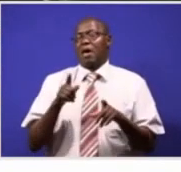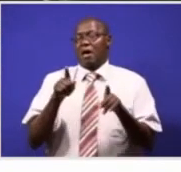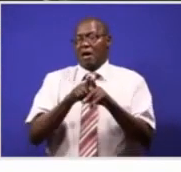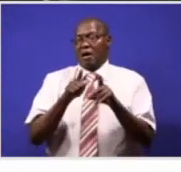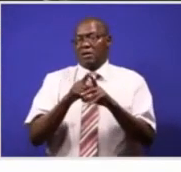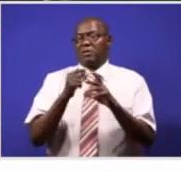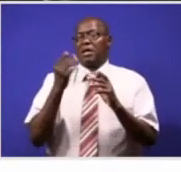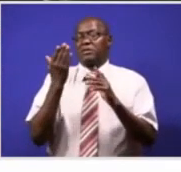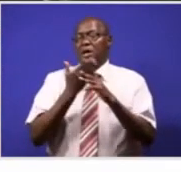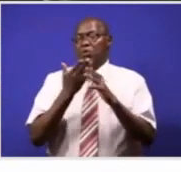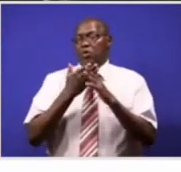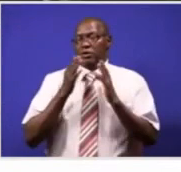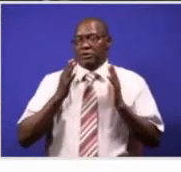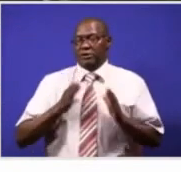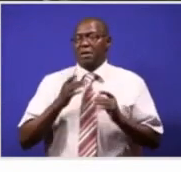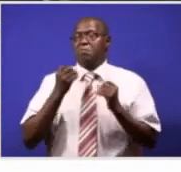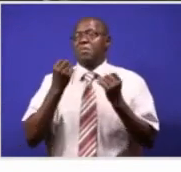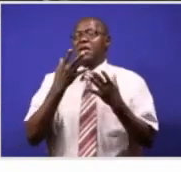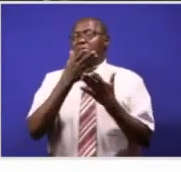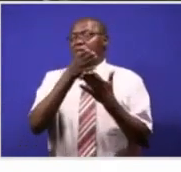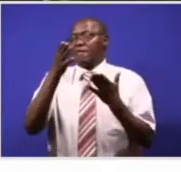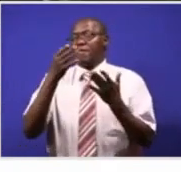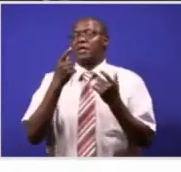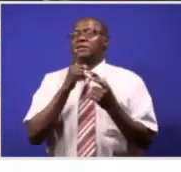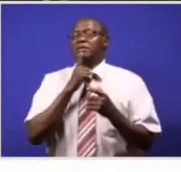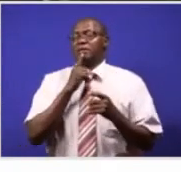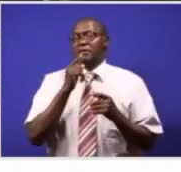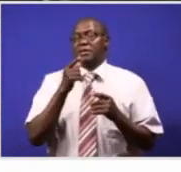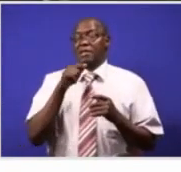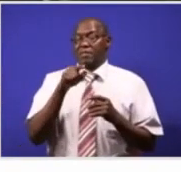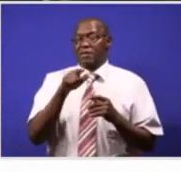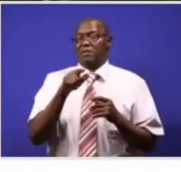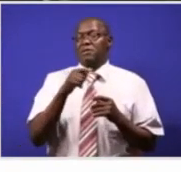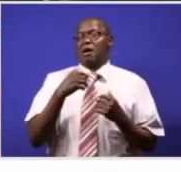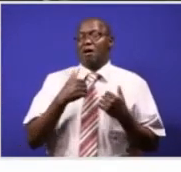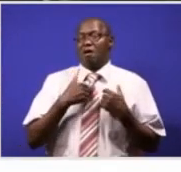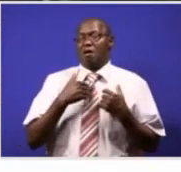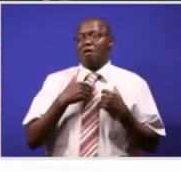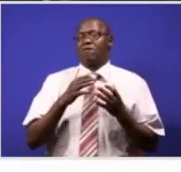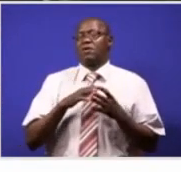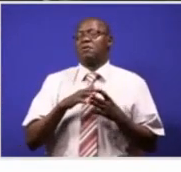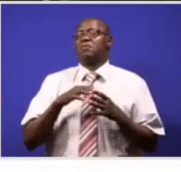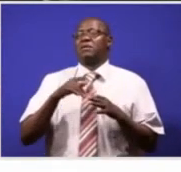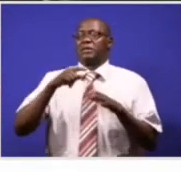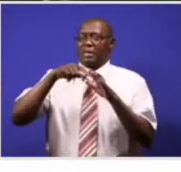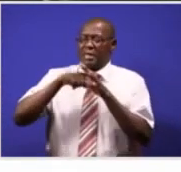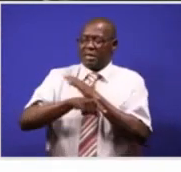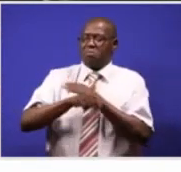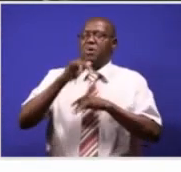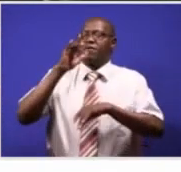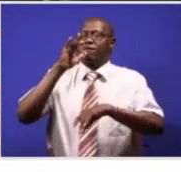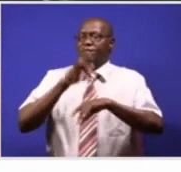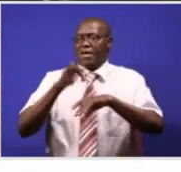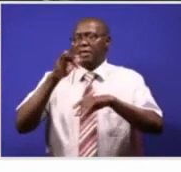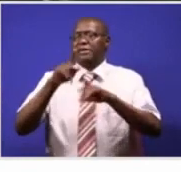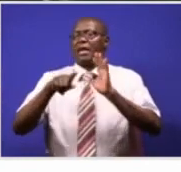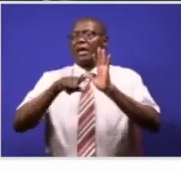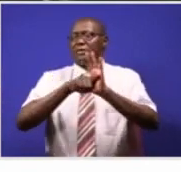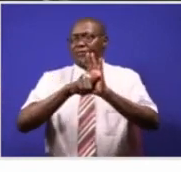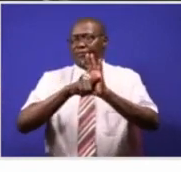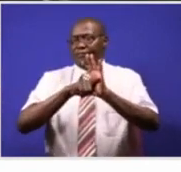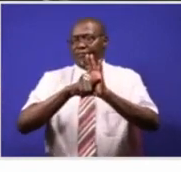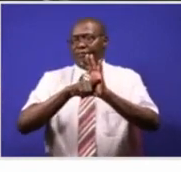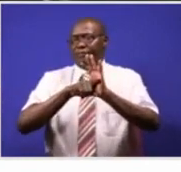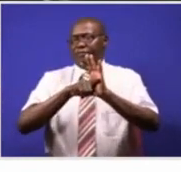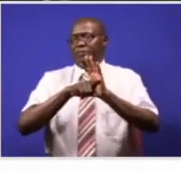psychologist, and many other psychologists would say, that can have far-reaching effects, negative effects,